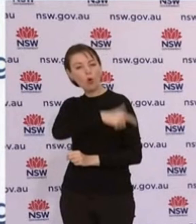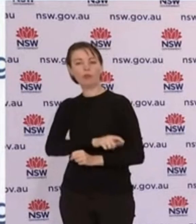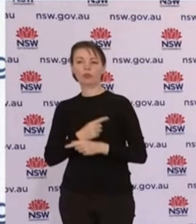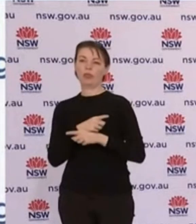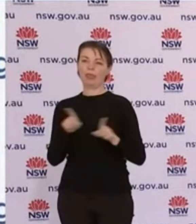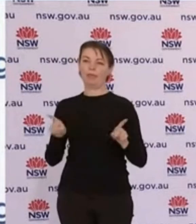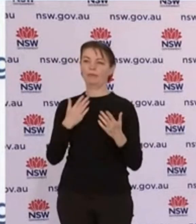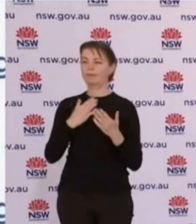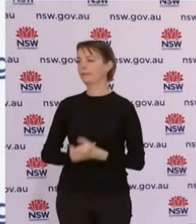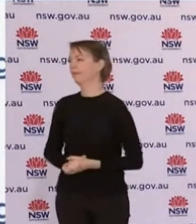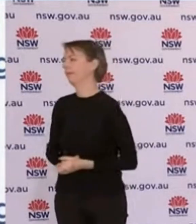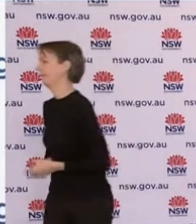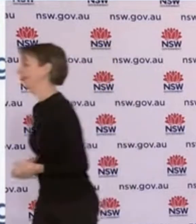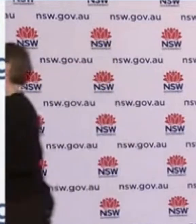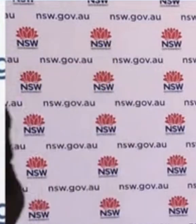up to the task. Premier,